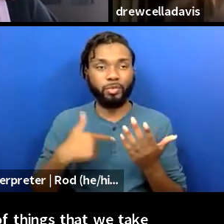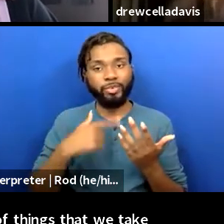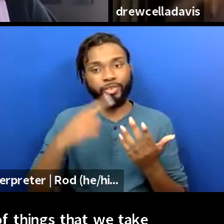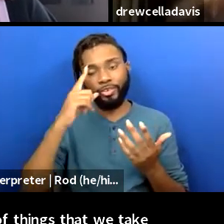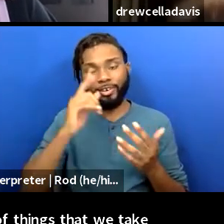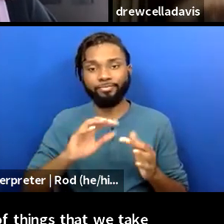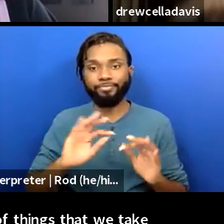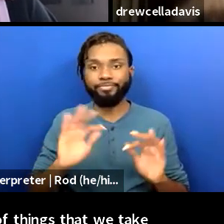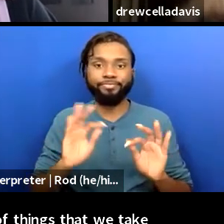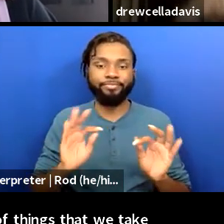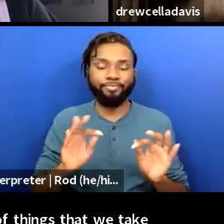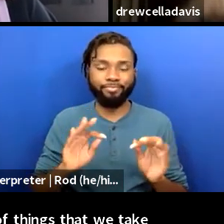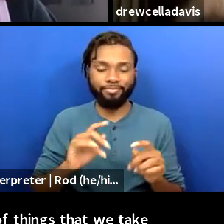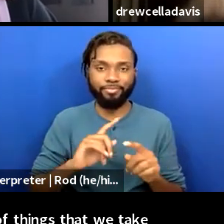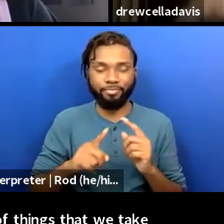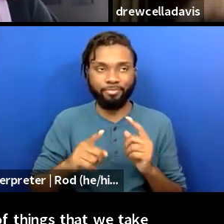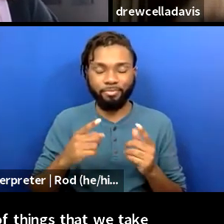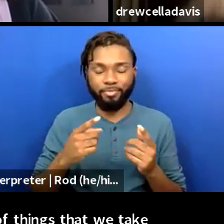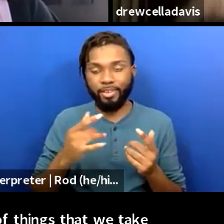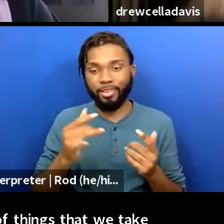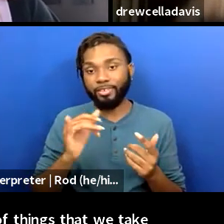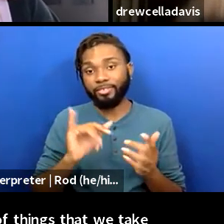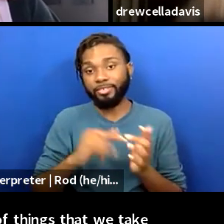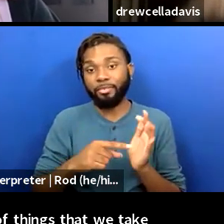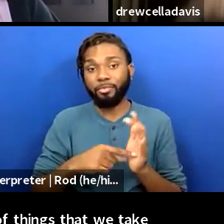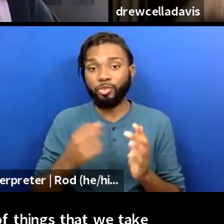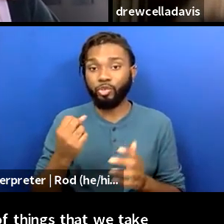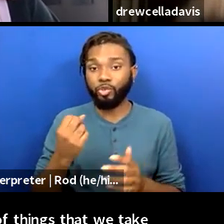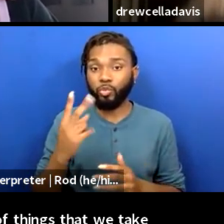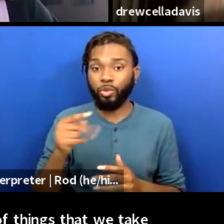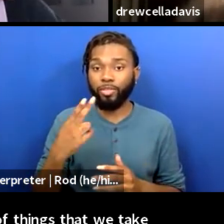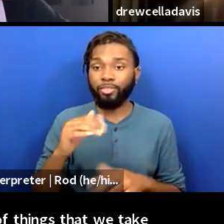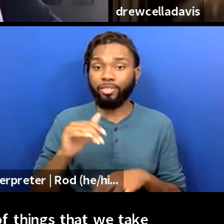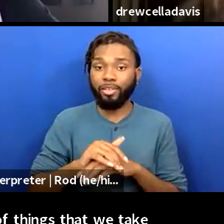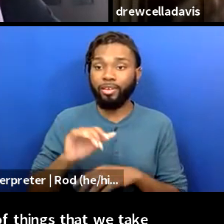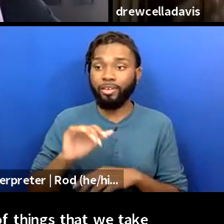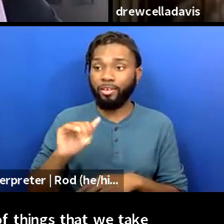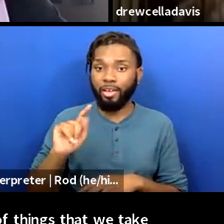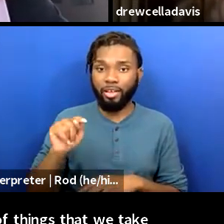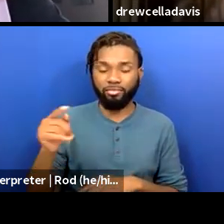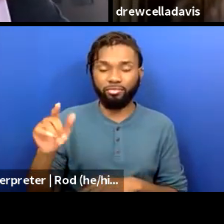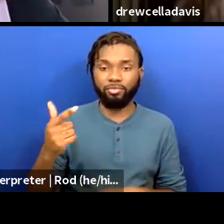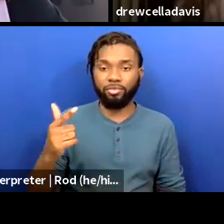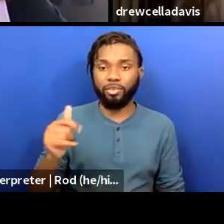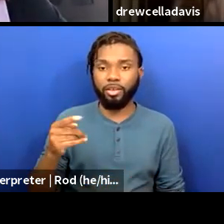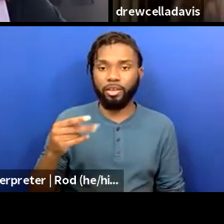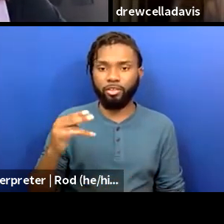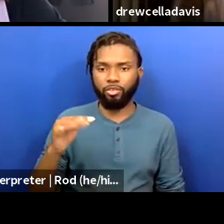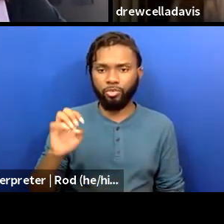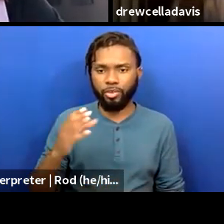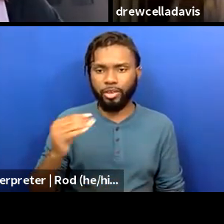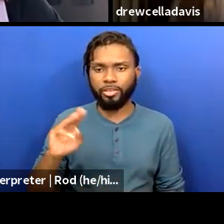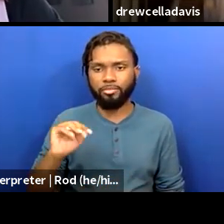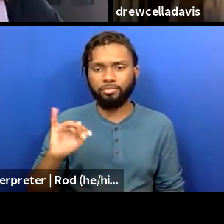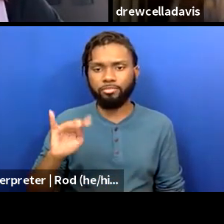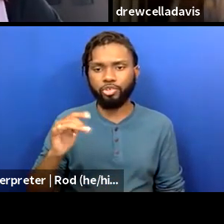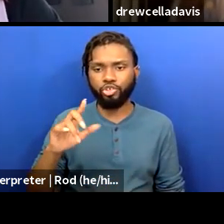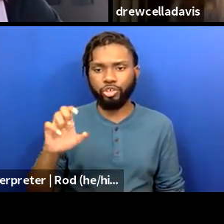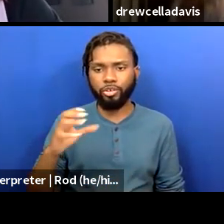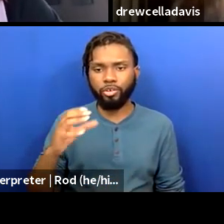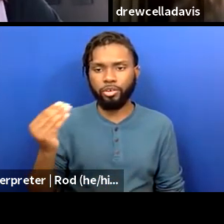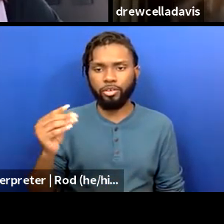now, like the 12th Night at the Guthrie, or we went to see Michelle and Diego Cello at the Paisley